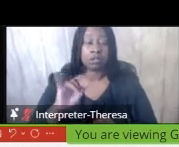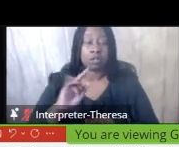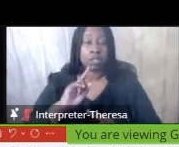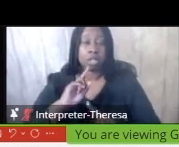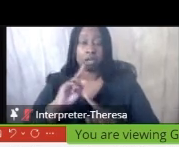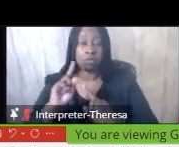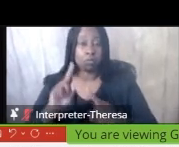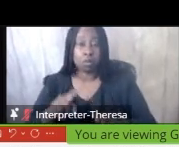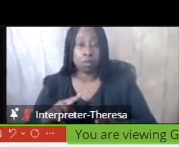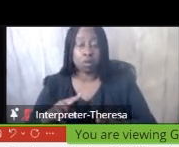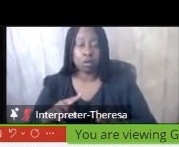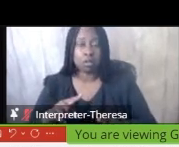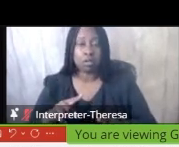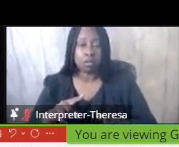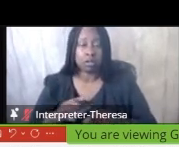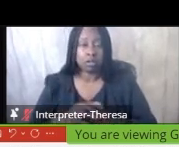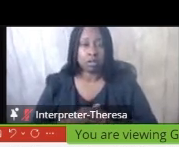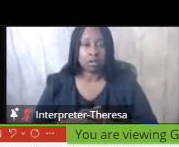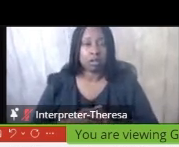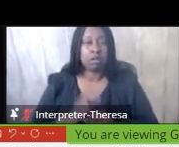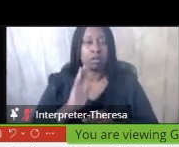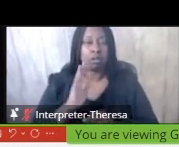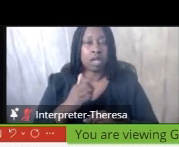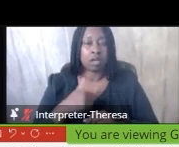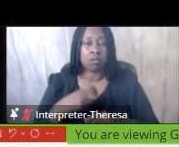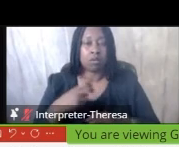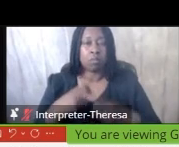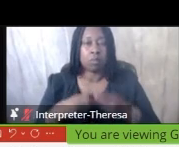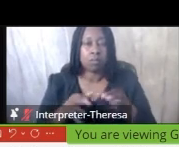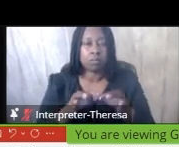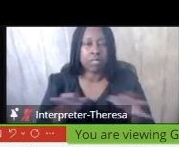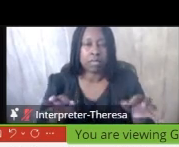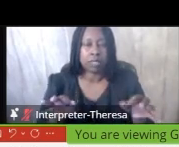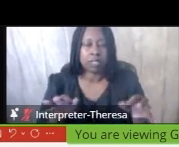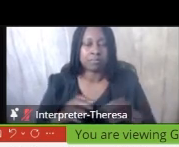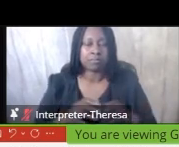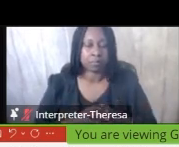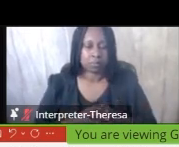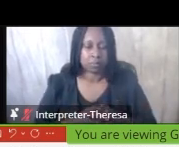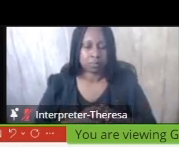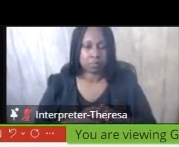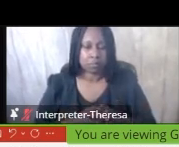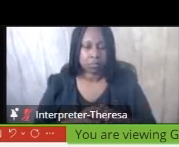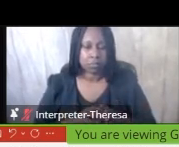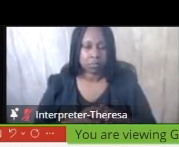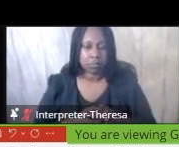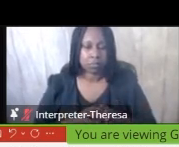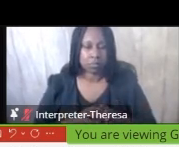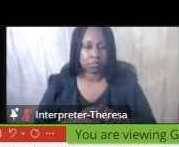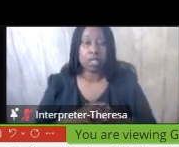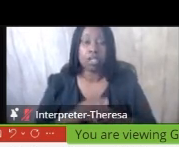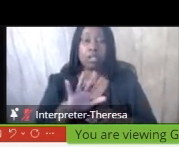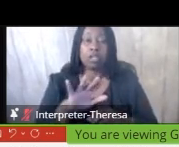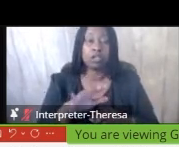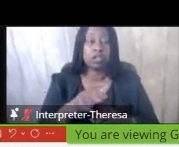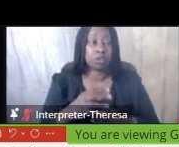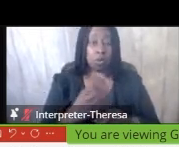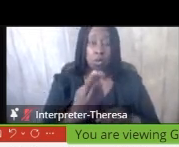using a frame of a problem statement. The user needs something,